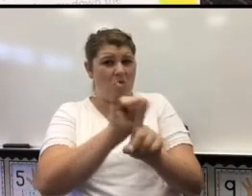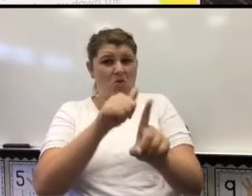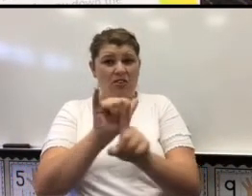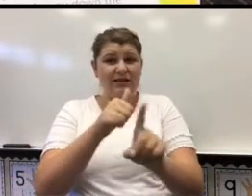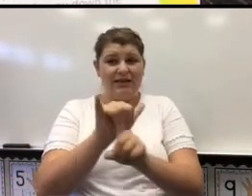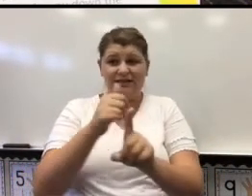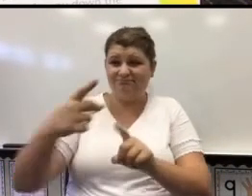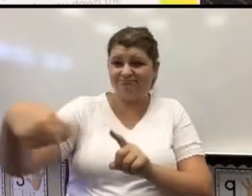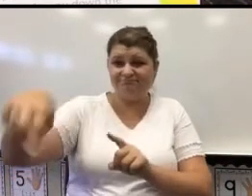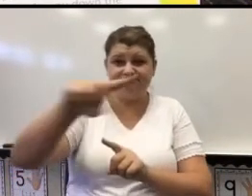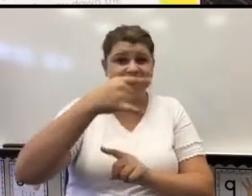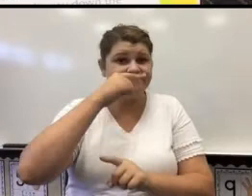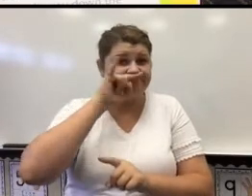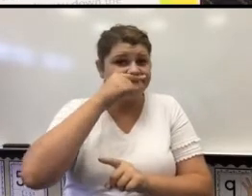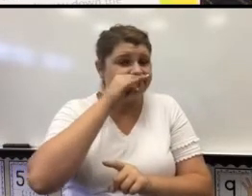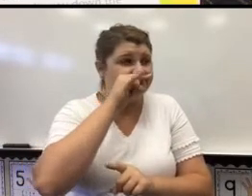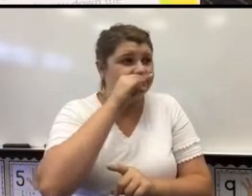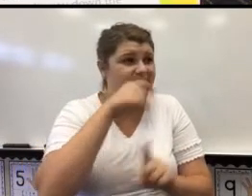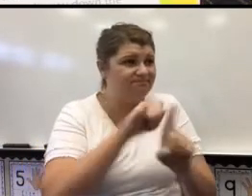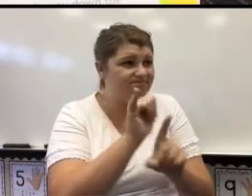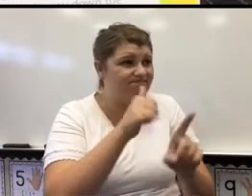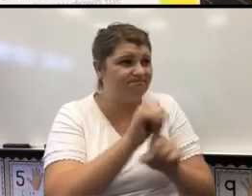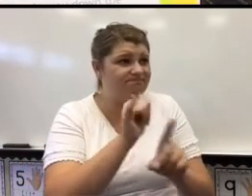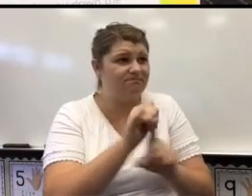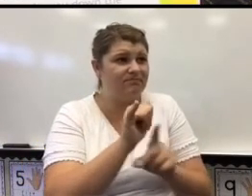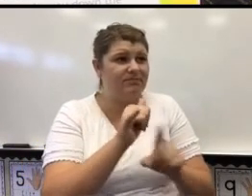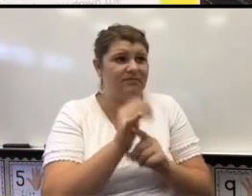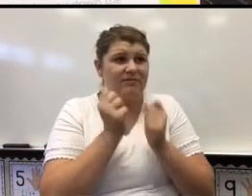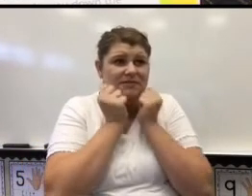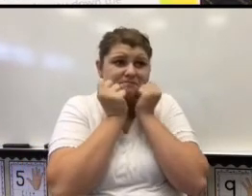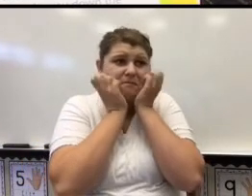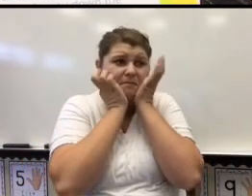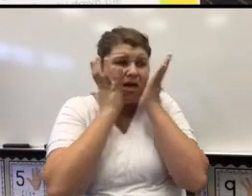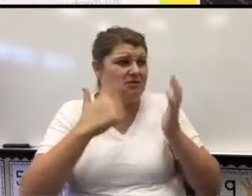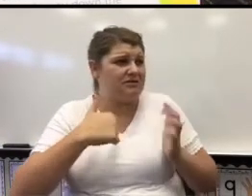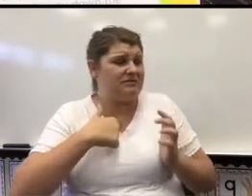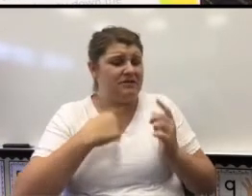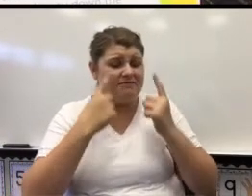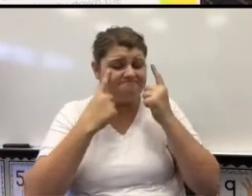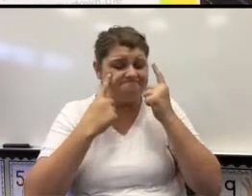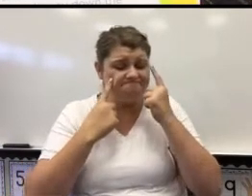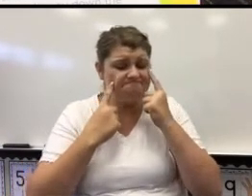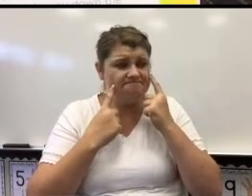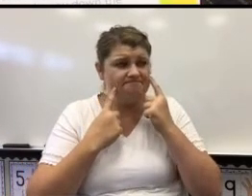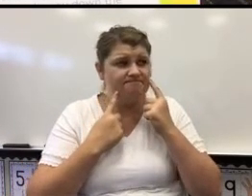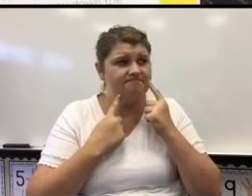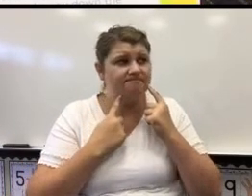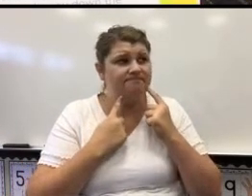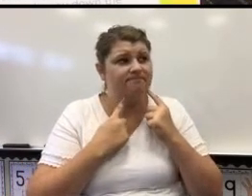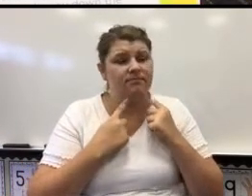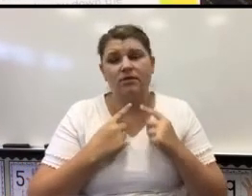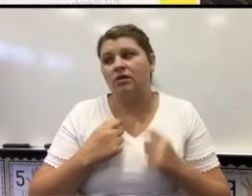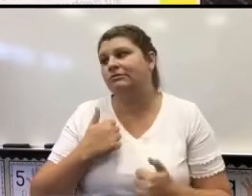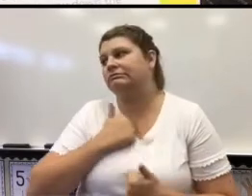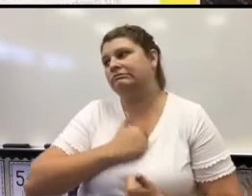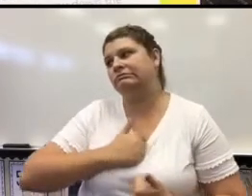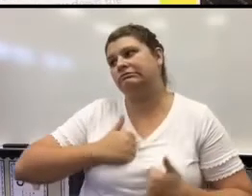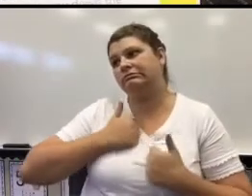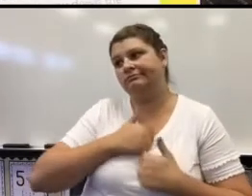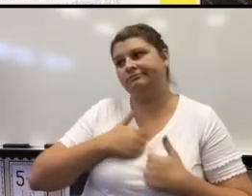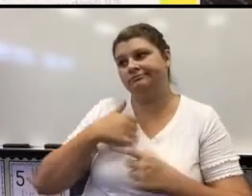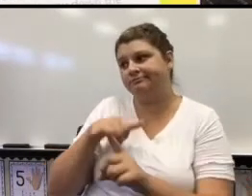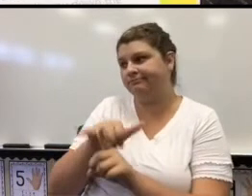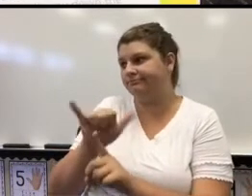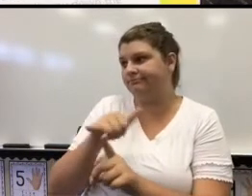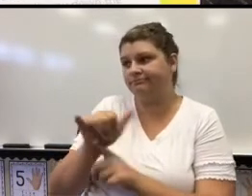energy, but that didn't stop the bullies at school from teasing me, embarrassing me, George said, with tears in his